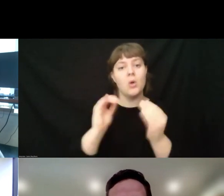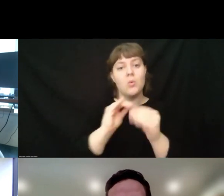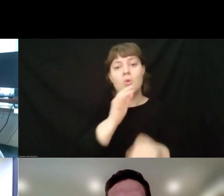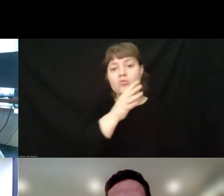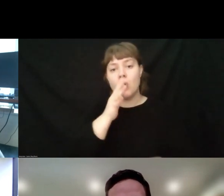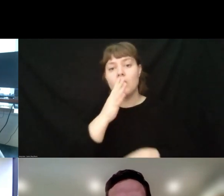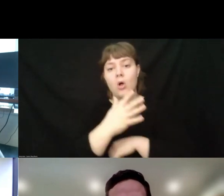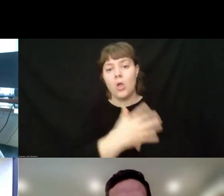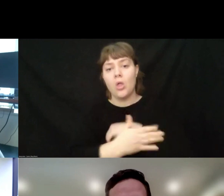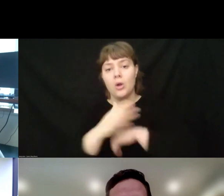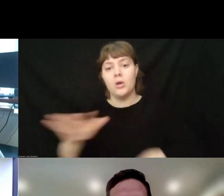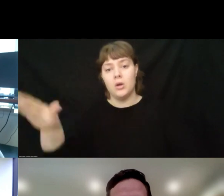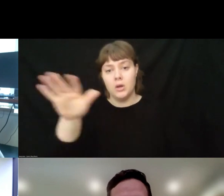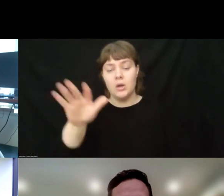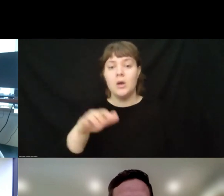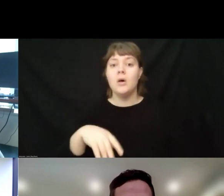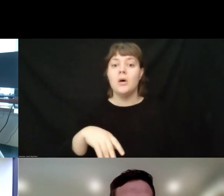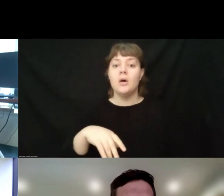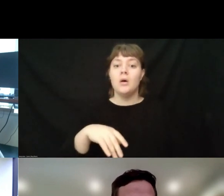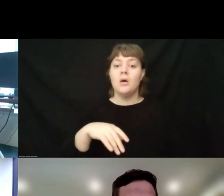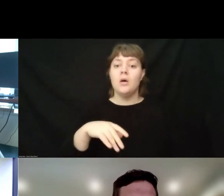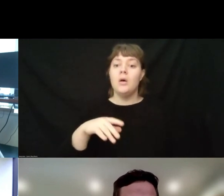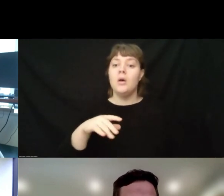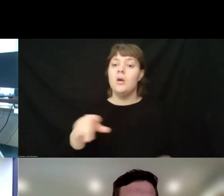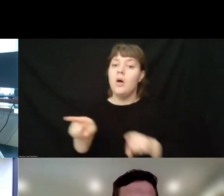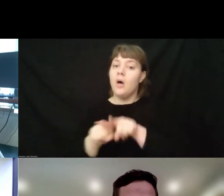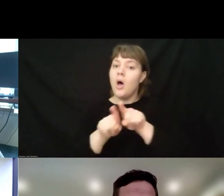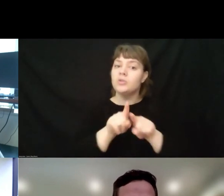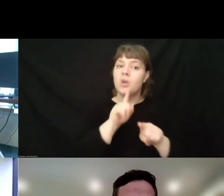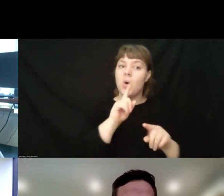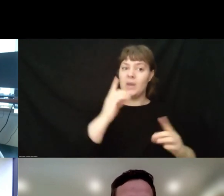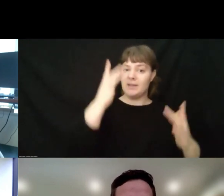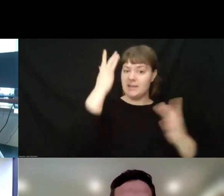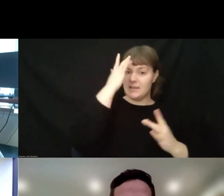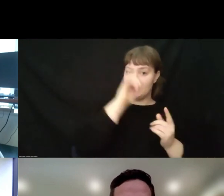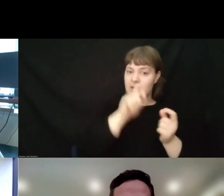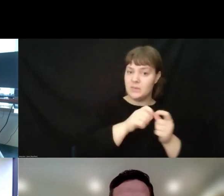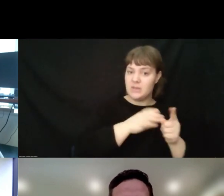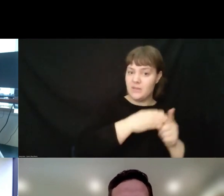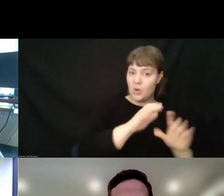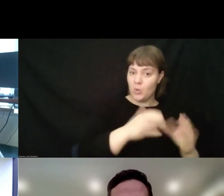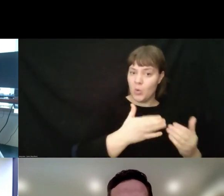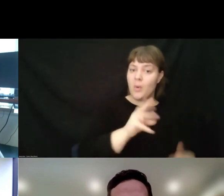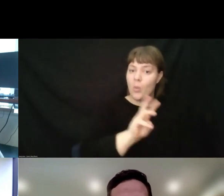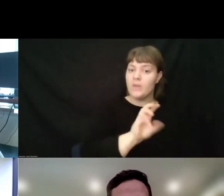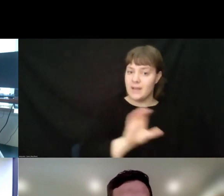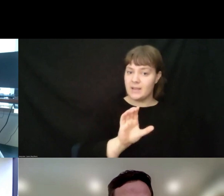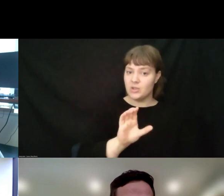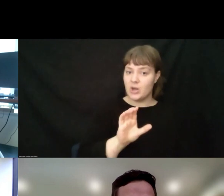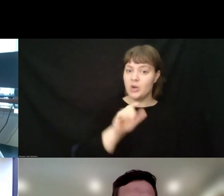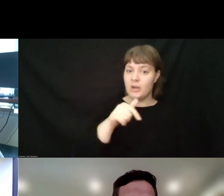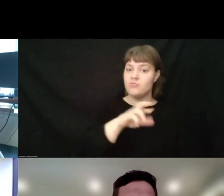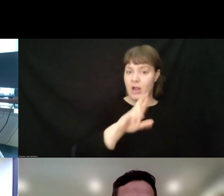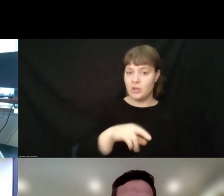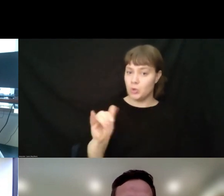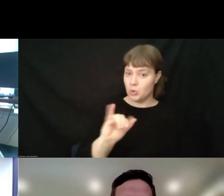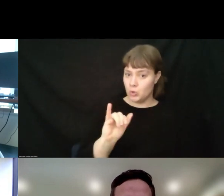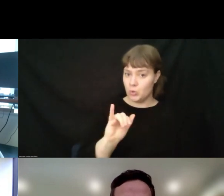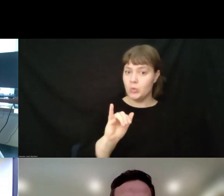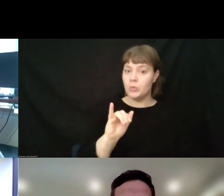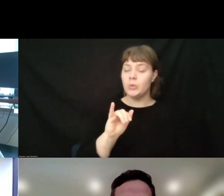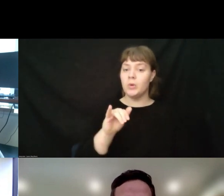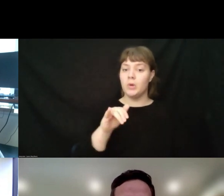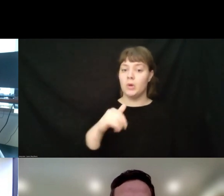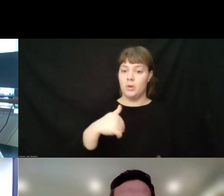But I also had a role in a disease-specific group at the main cancer center in Rochester, and really had an